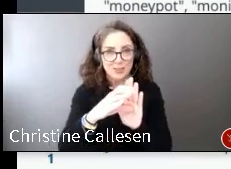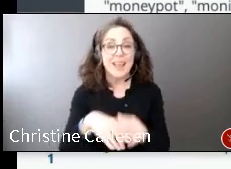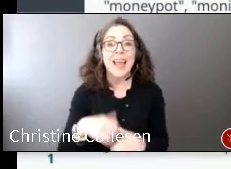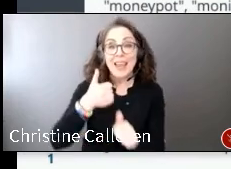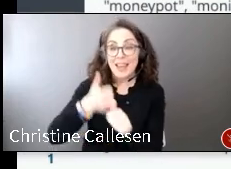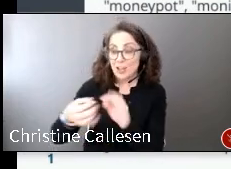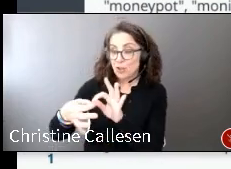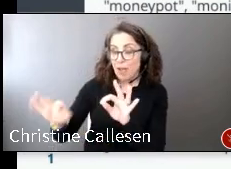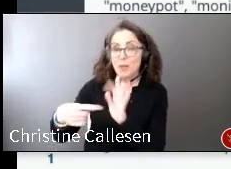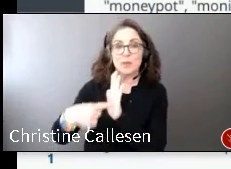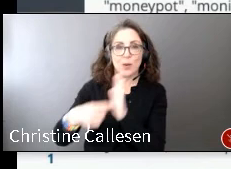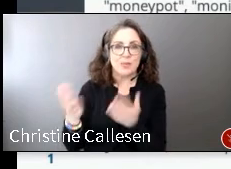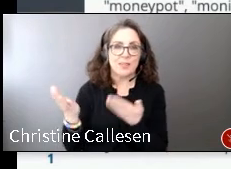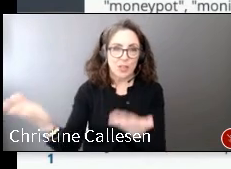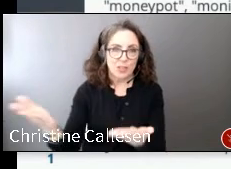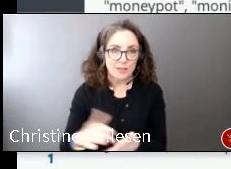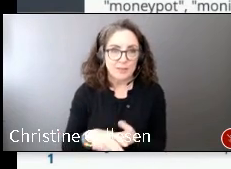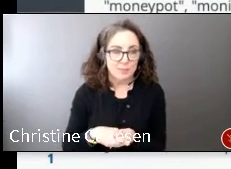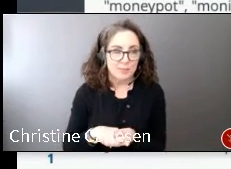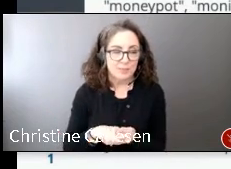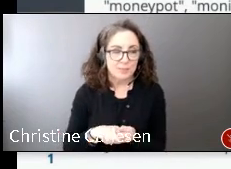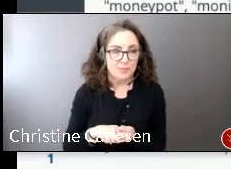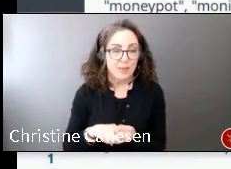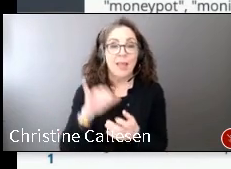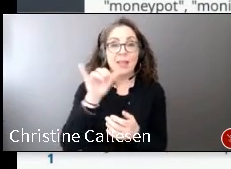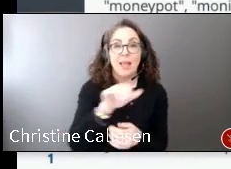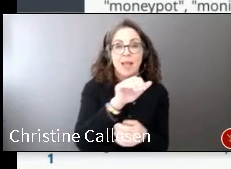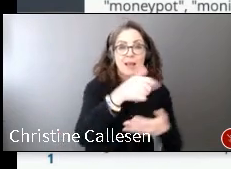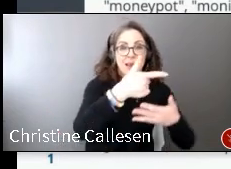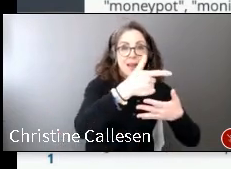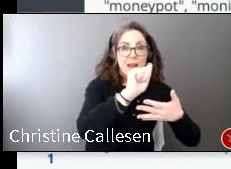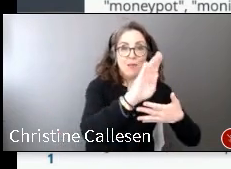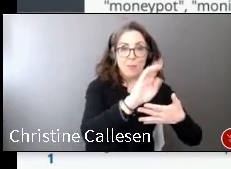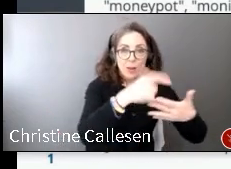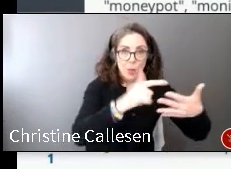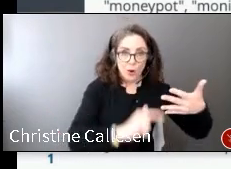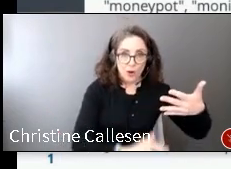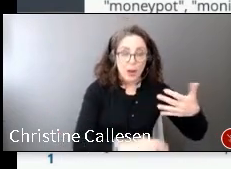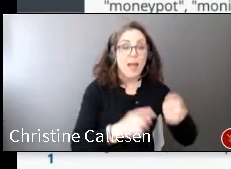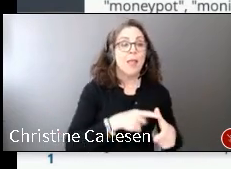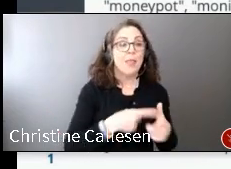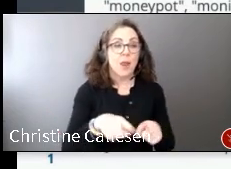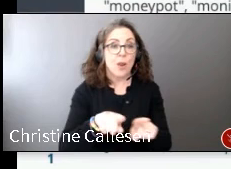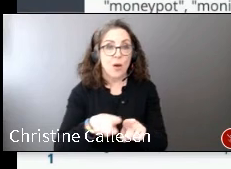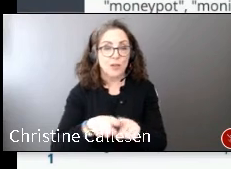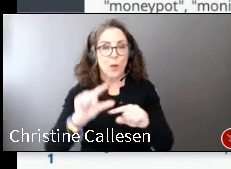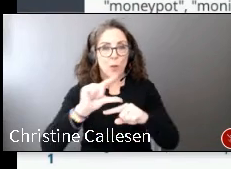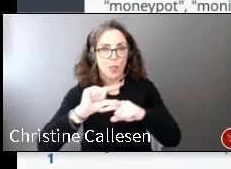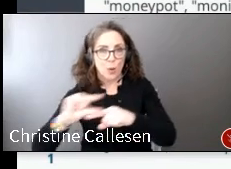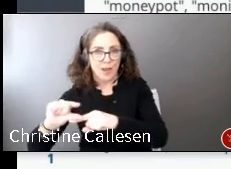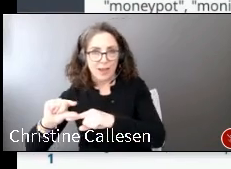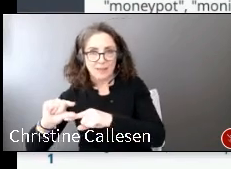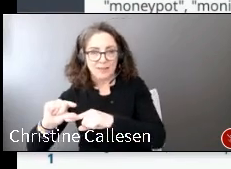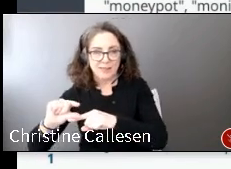output shows the suggestions, which are in alphabetical order, and also in lowercase, as we